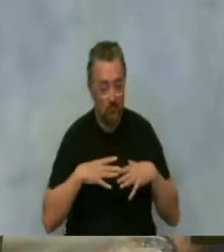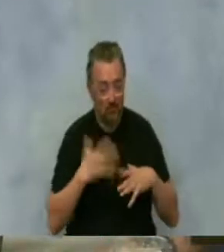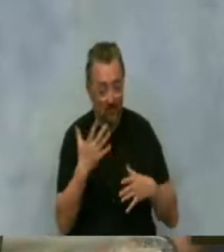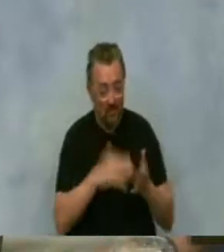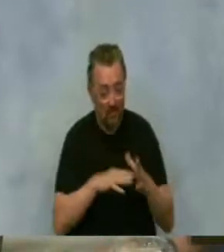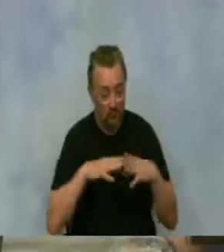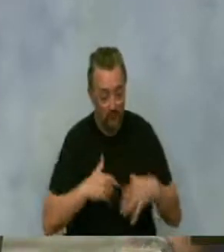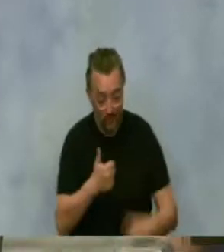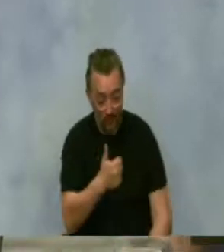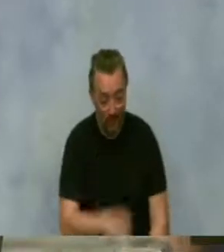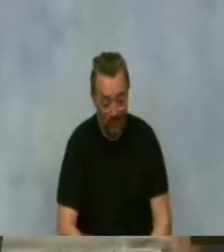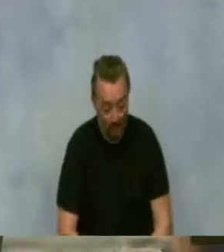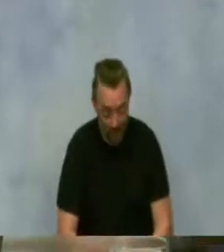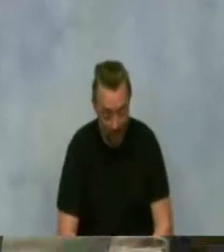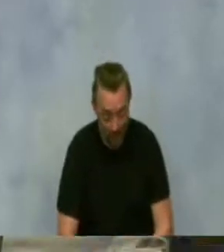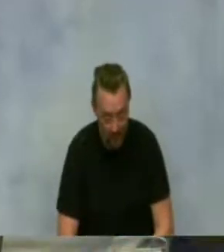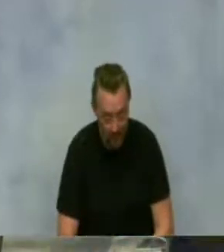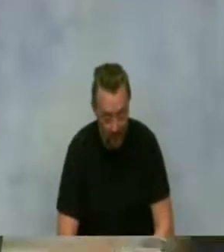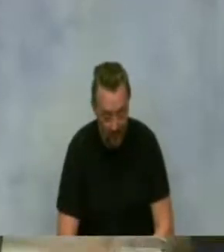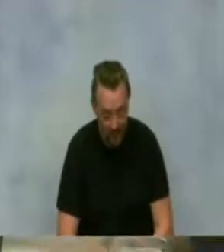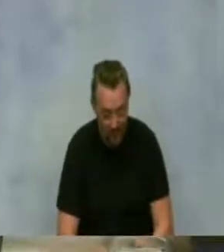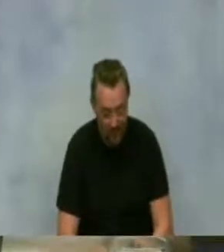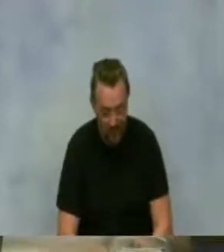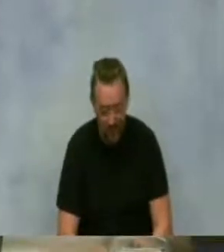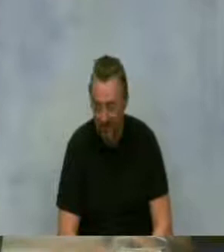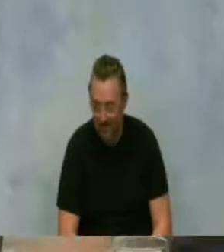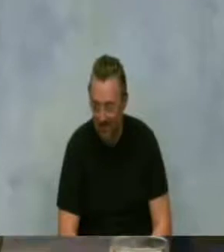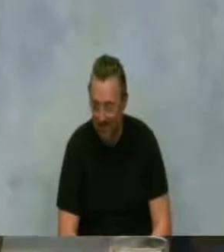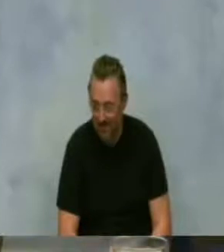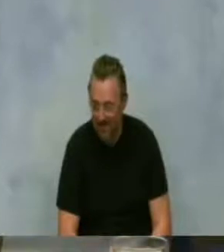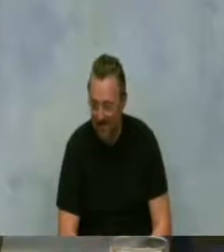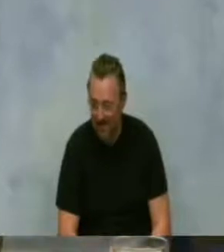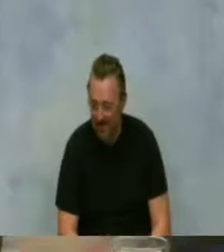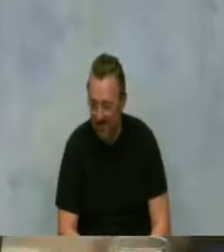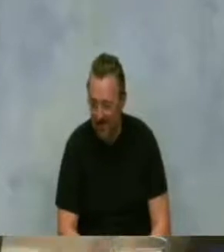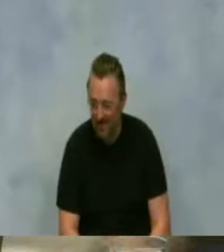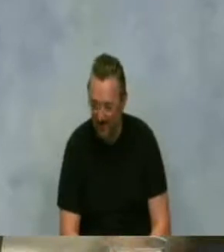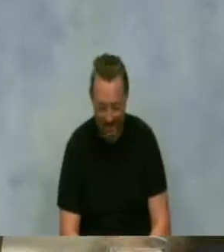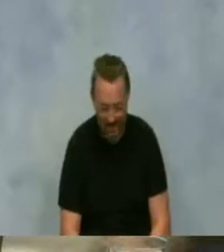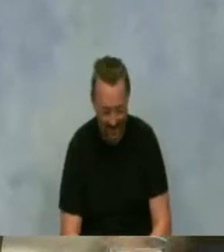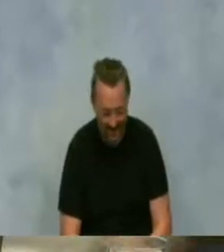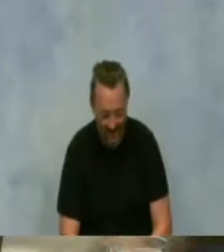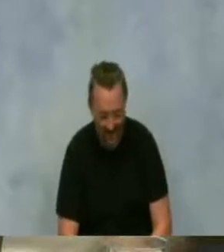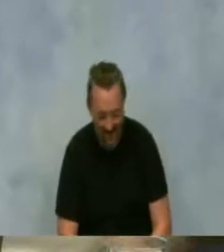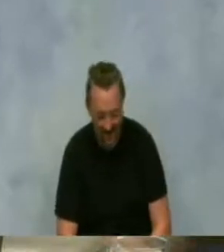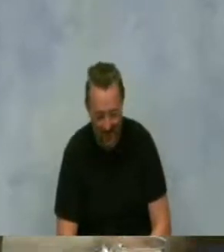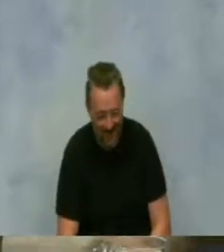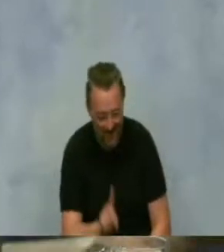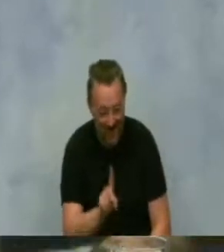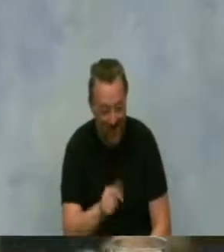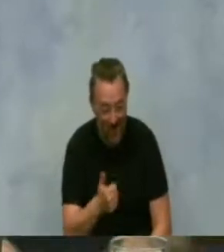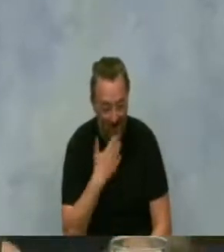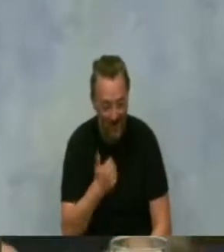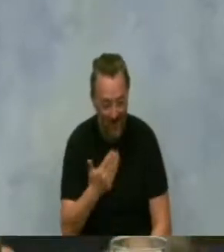minutes? 5 minutes to give the interpreters a rest. Okay, I'll see you back here at 11:05. Thank you very much.